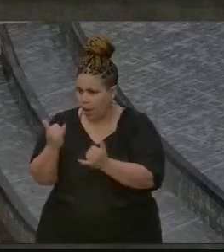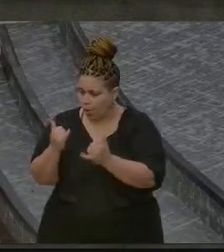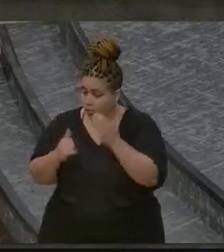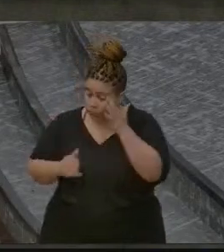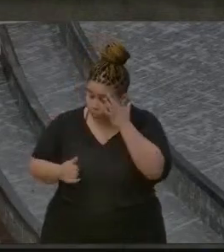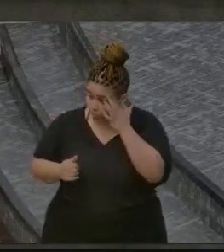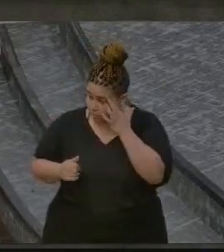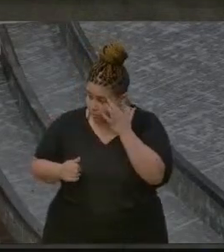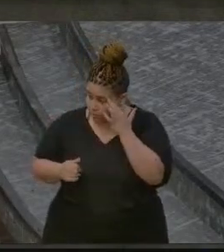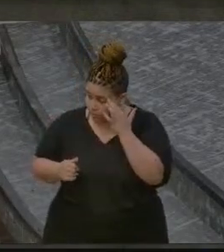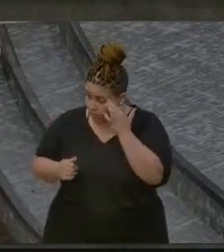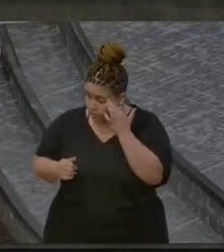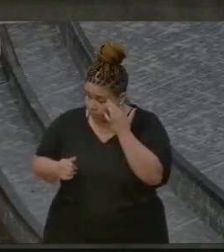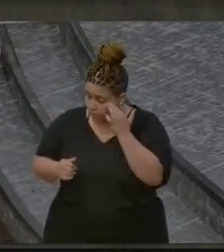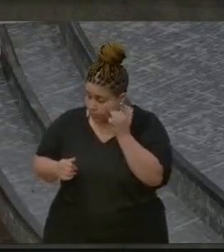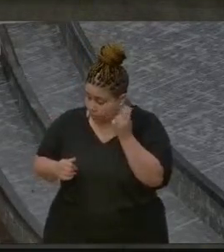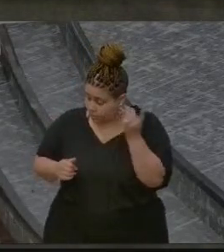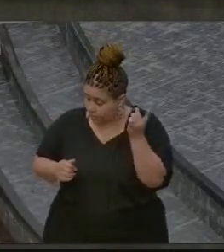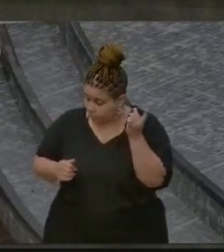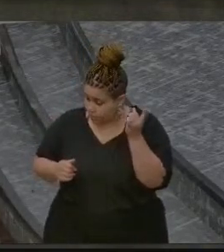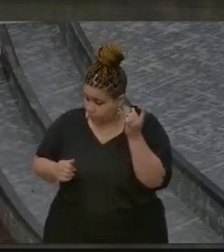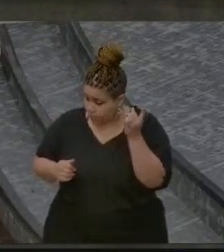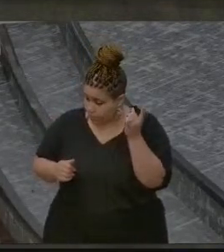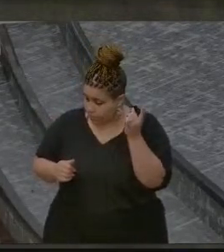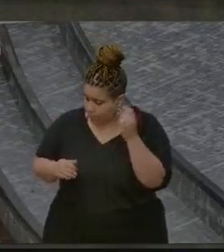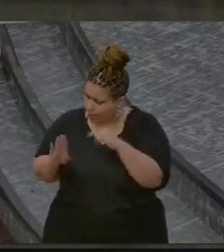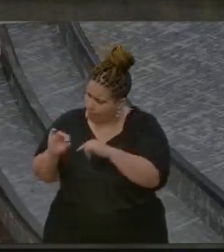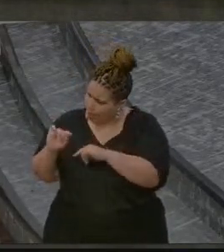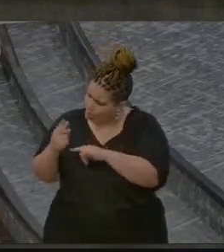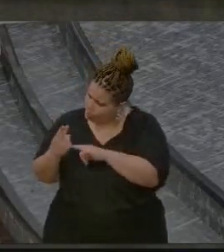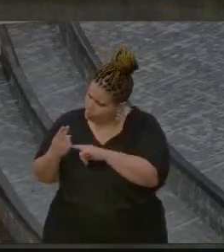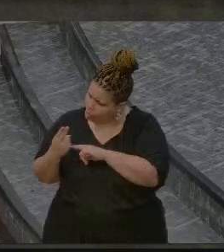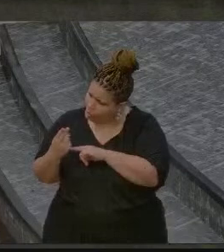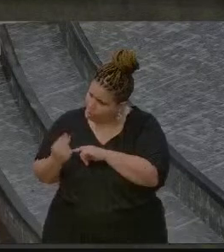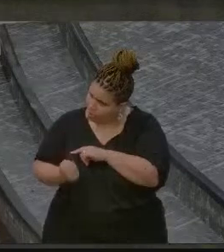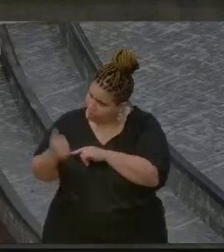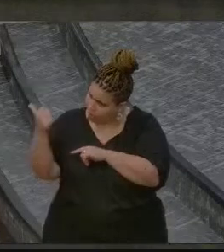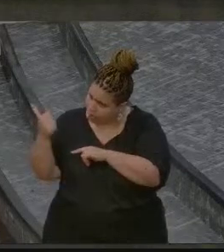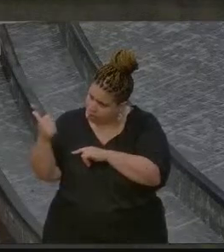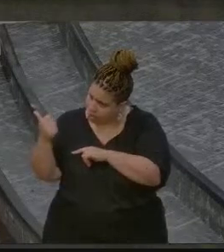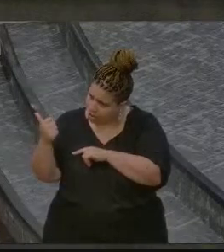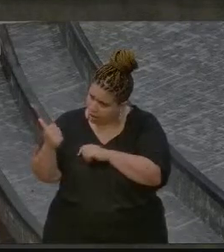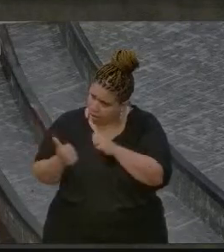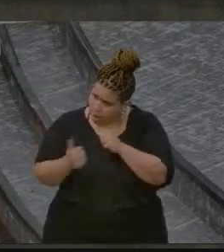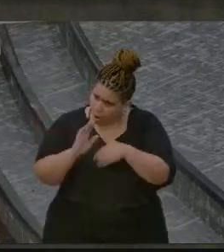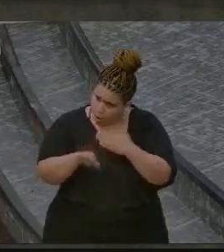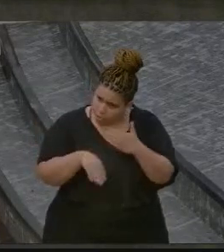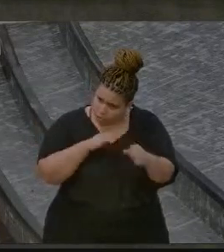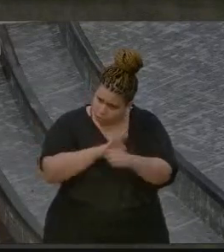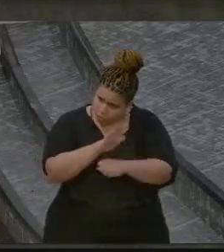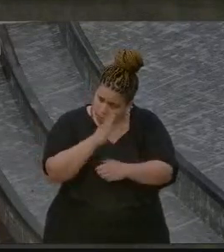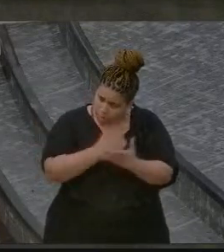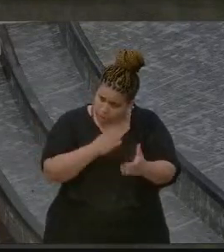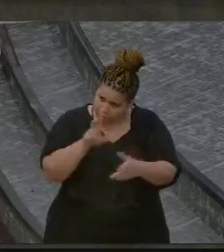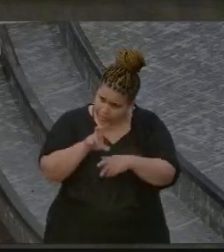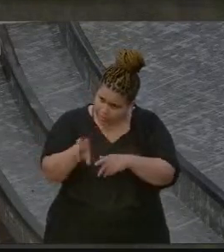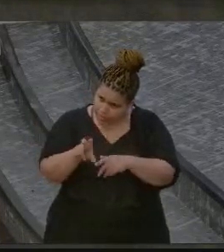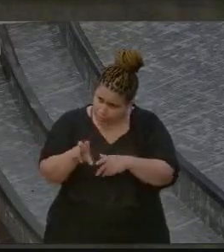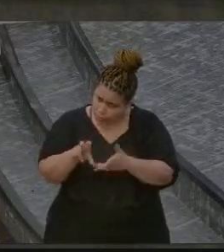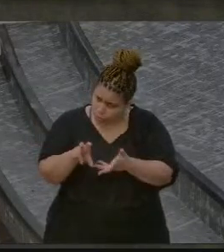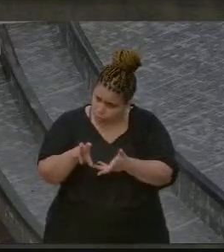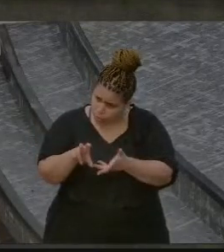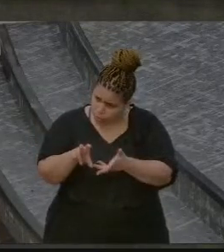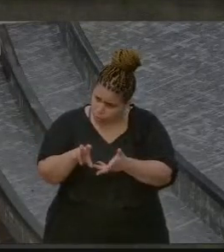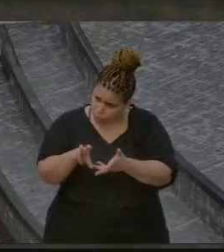And I was going to ask, take out the both or take out all the part about the supplemental materials after ascertaining,